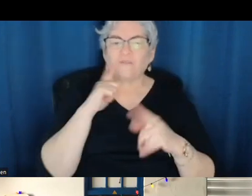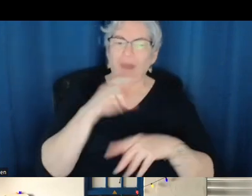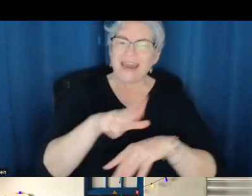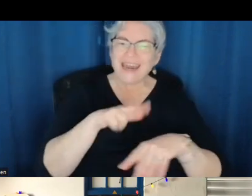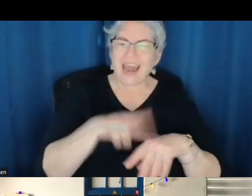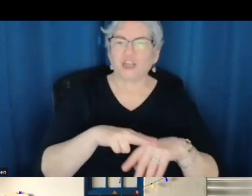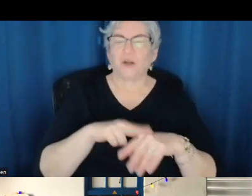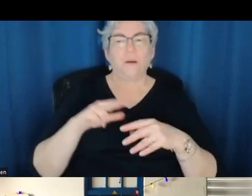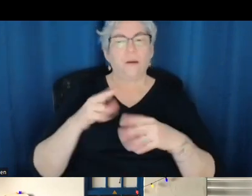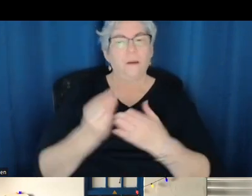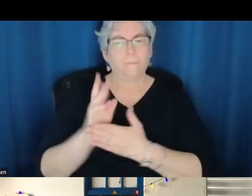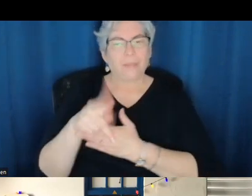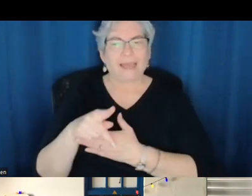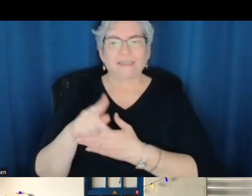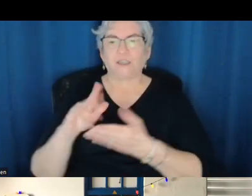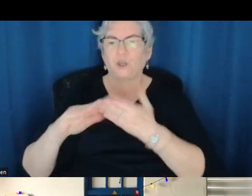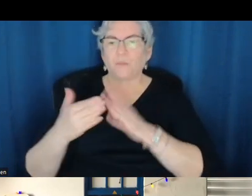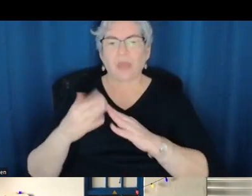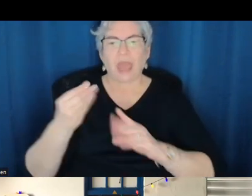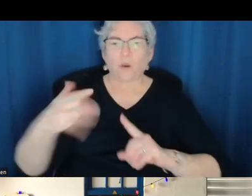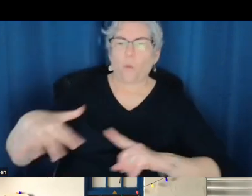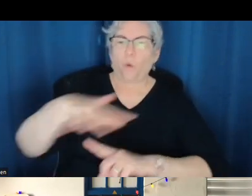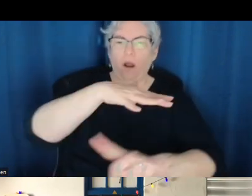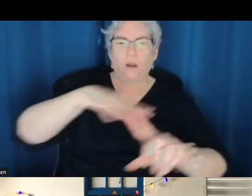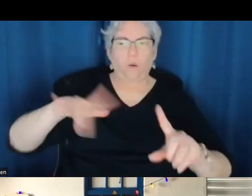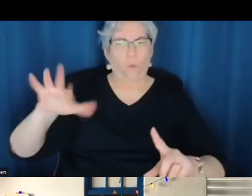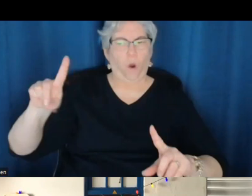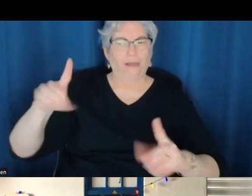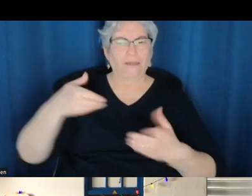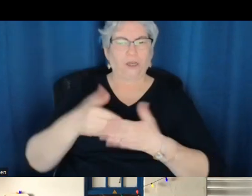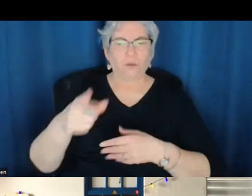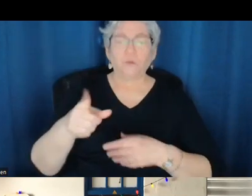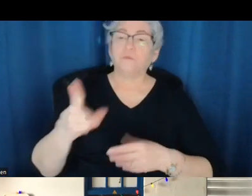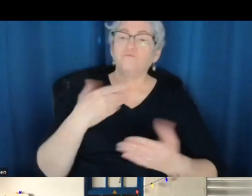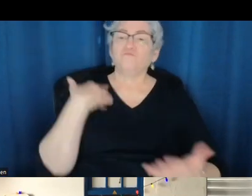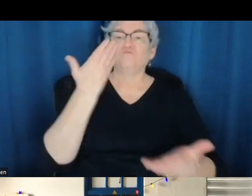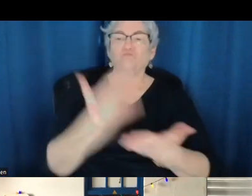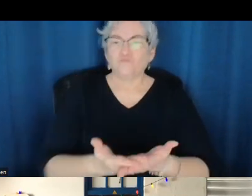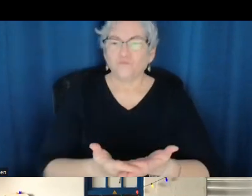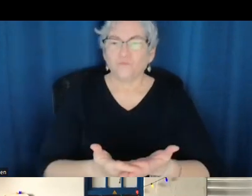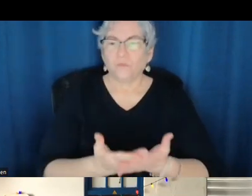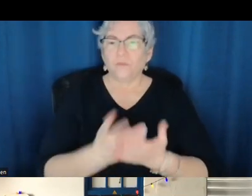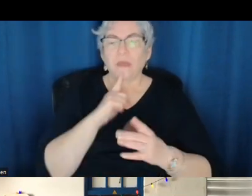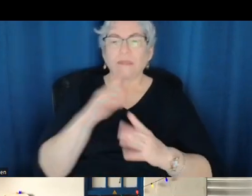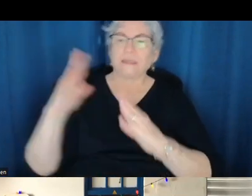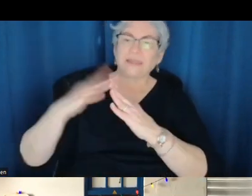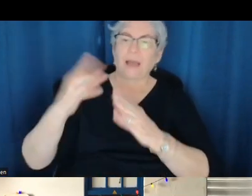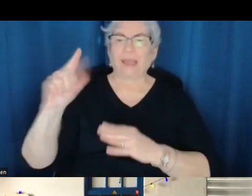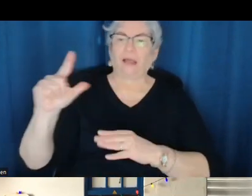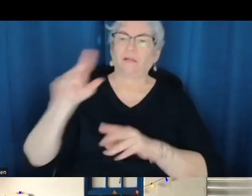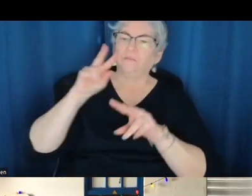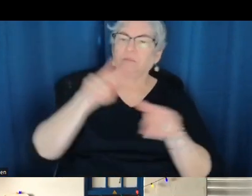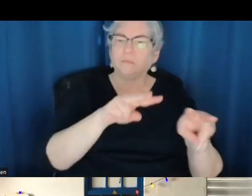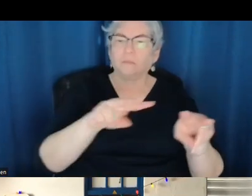plant communities and the wild spaces around you. Have you ever arrived at the crest of a hill and discovered a field